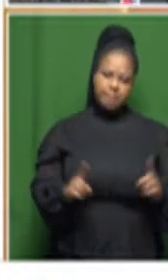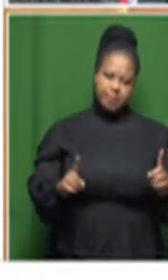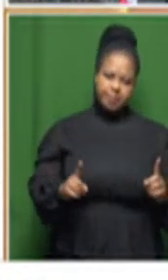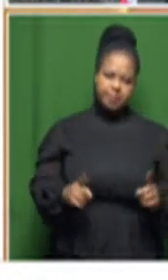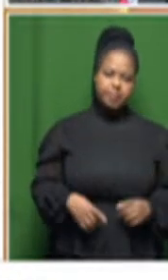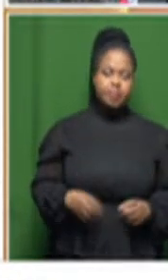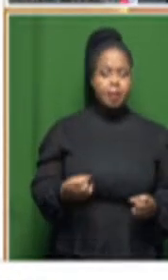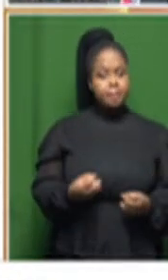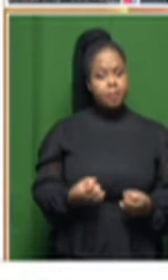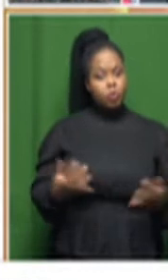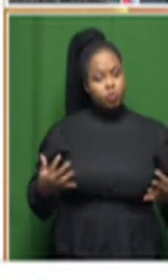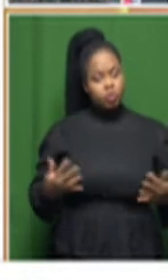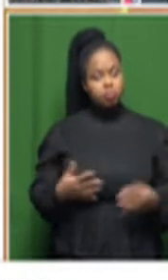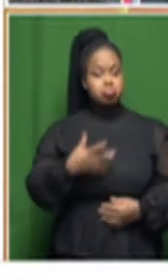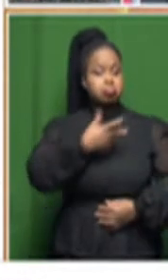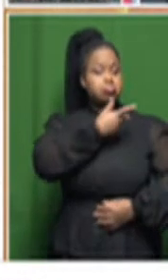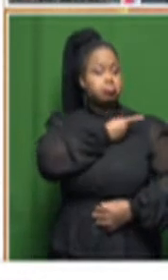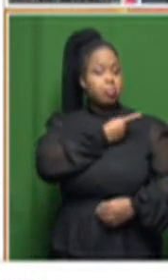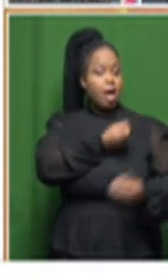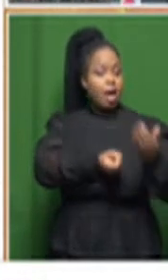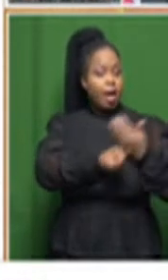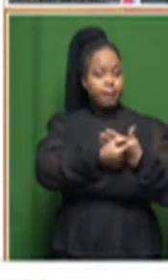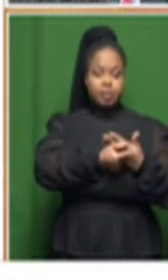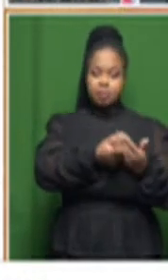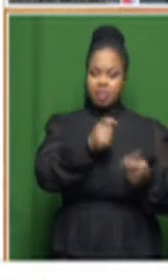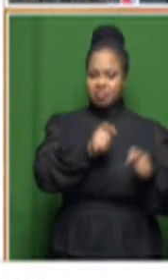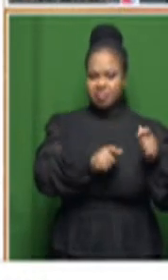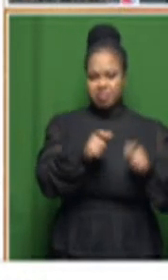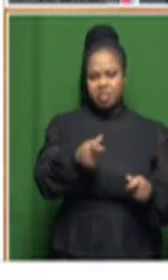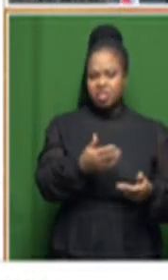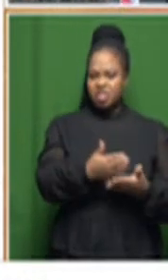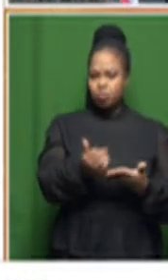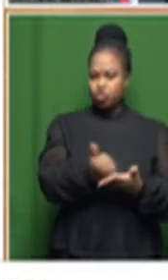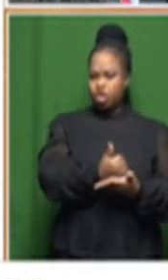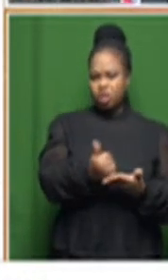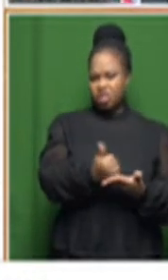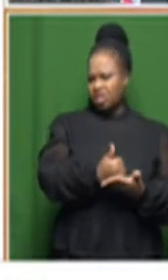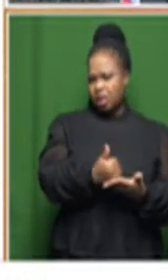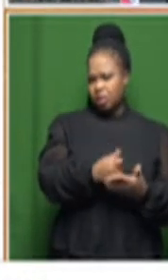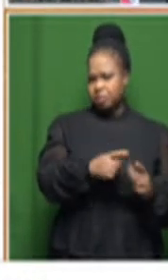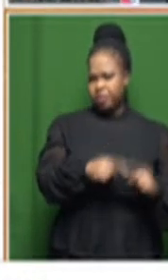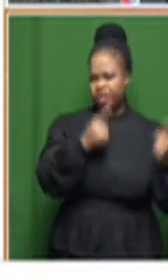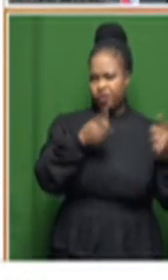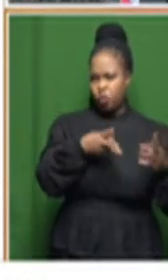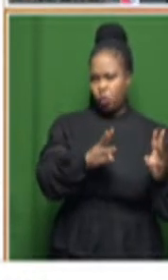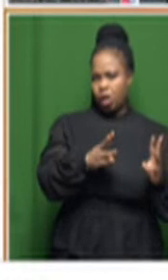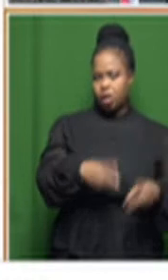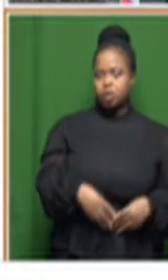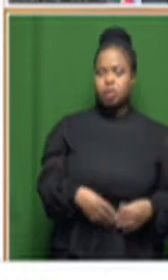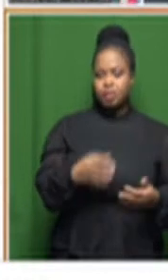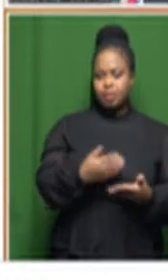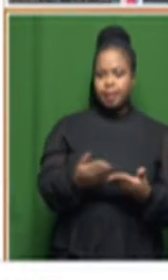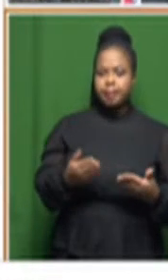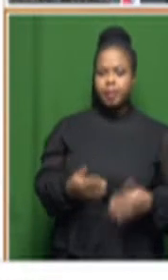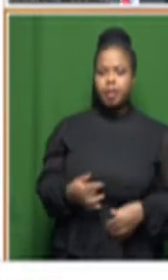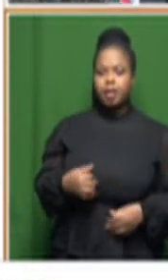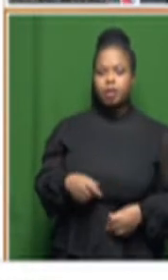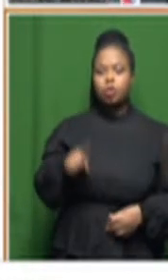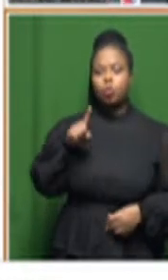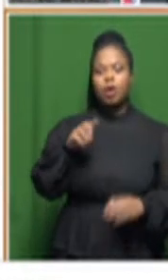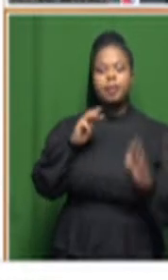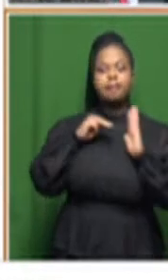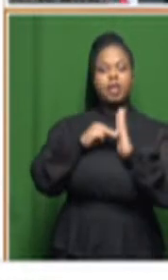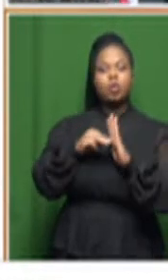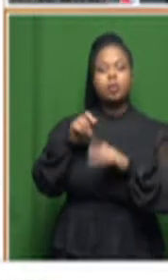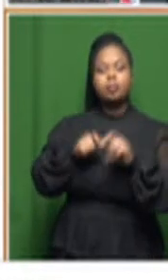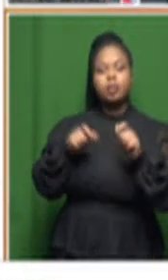of vaccinations done where people are not registered in this way. They are done in bulk registrations, such as the 1 million